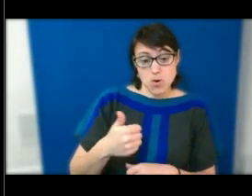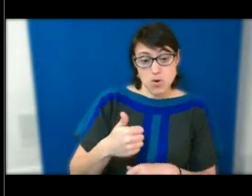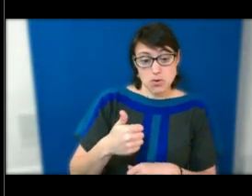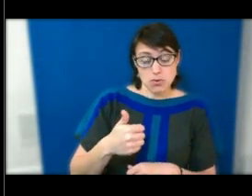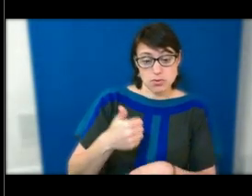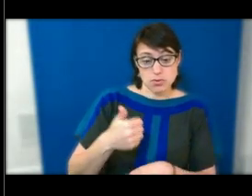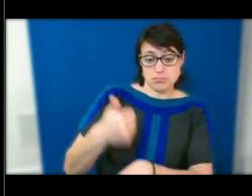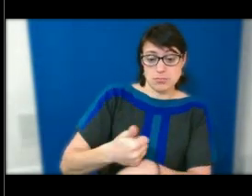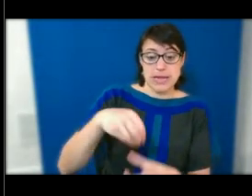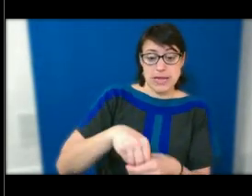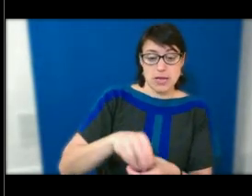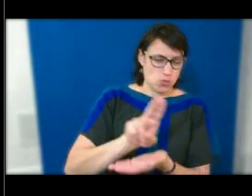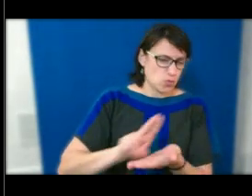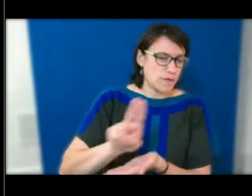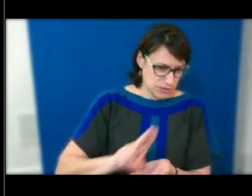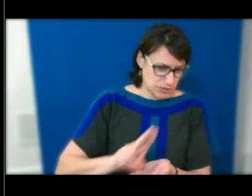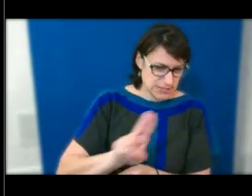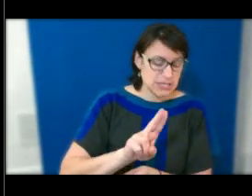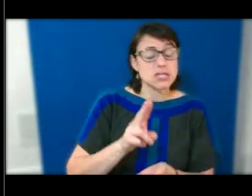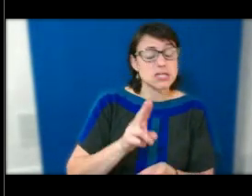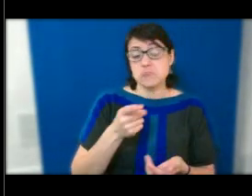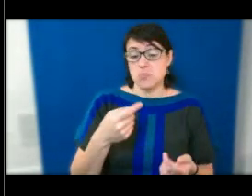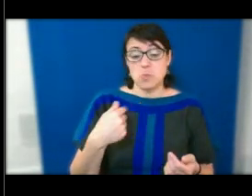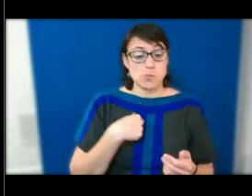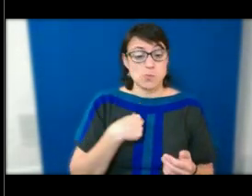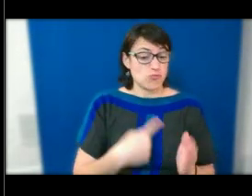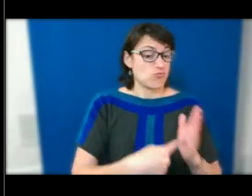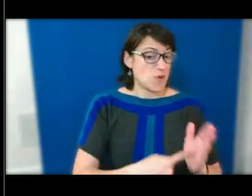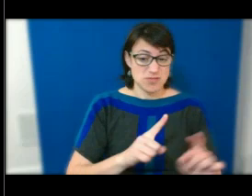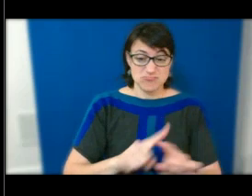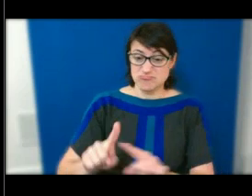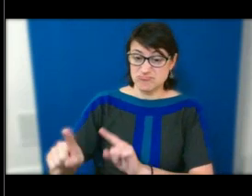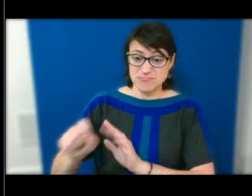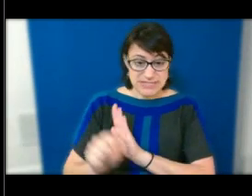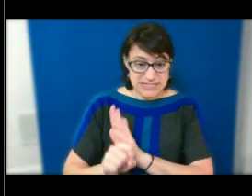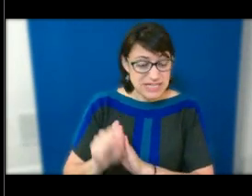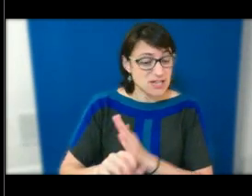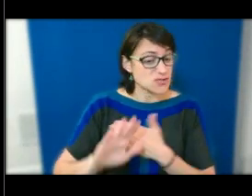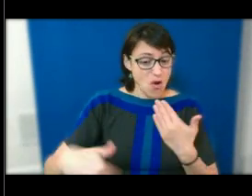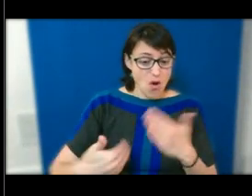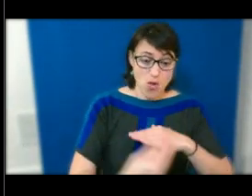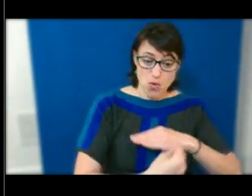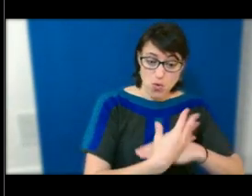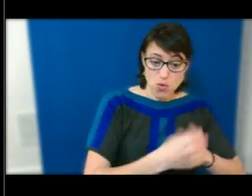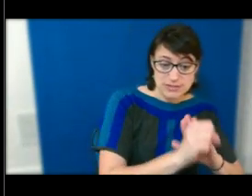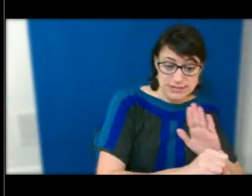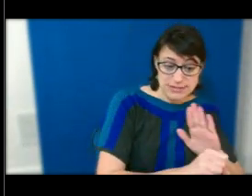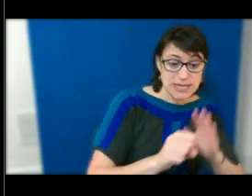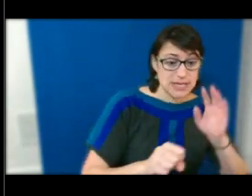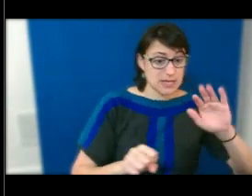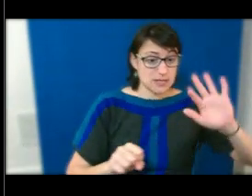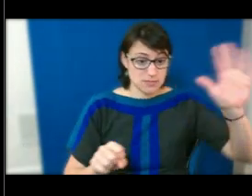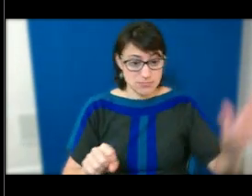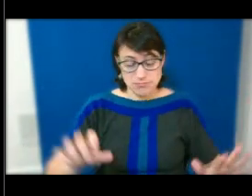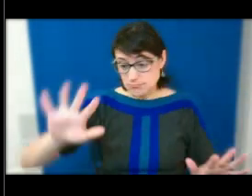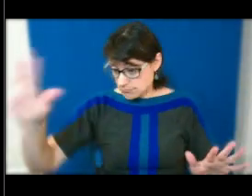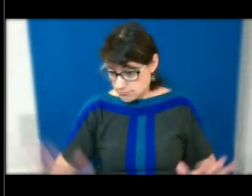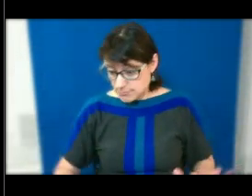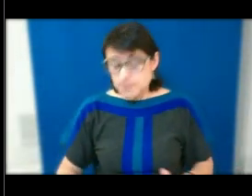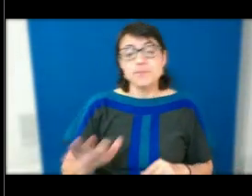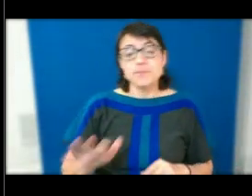that represent the states. All of the coastal and Great Lakes states and Puerto Rico and Guam currently make up